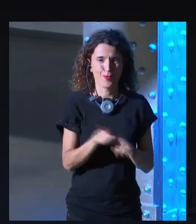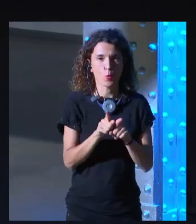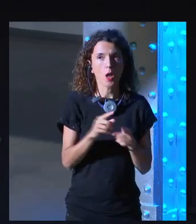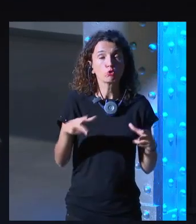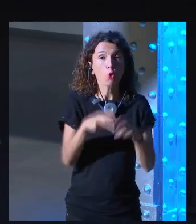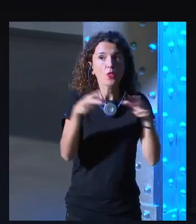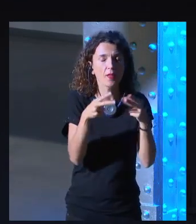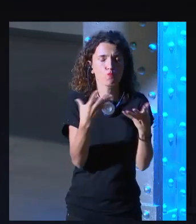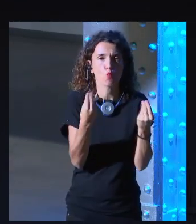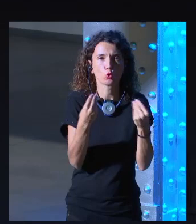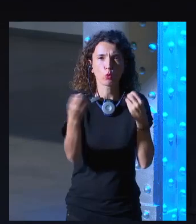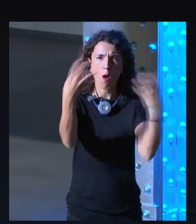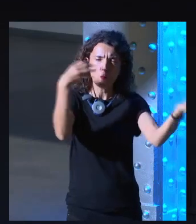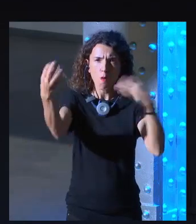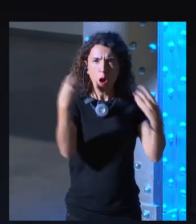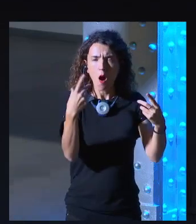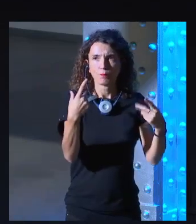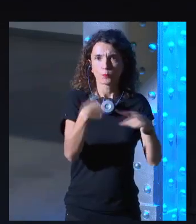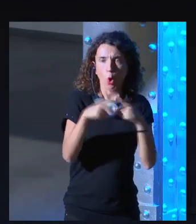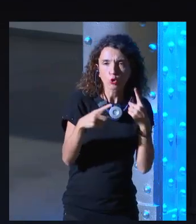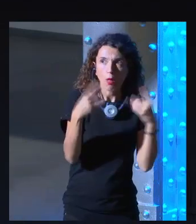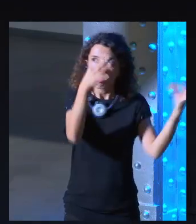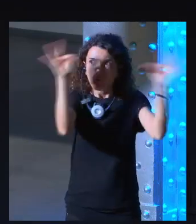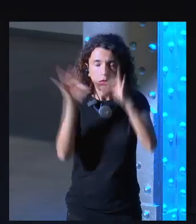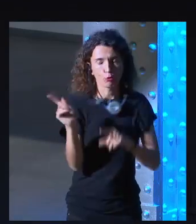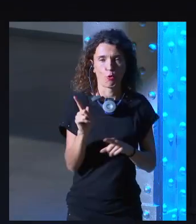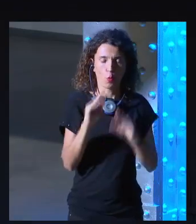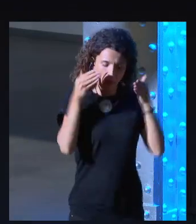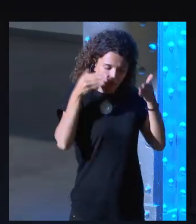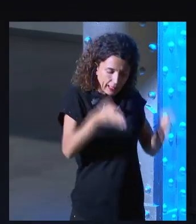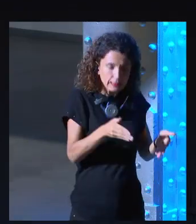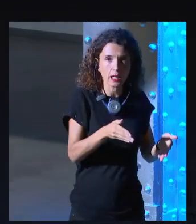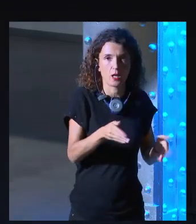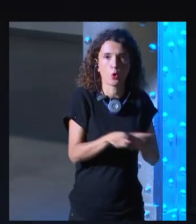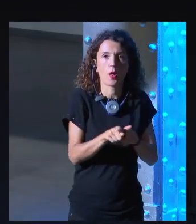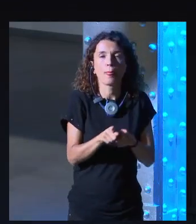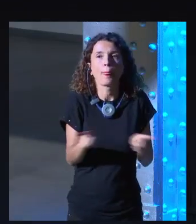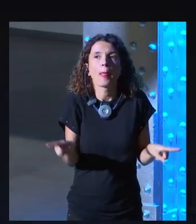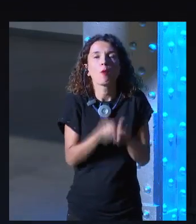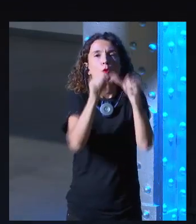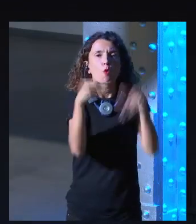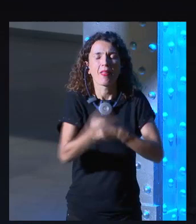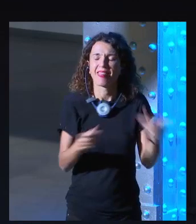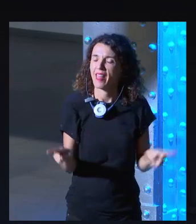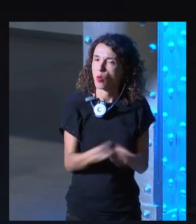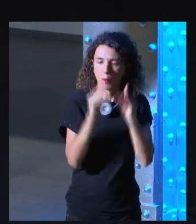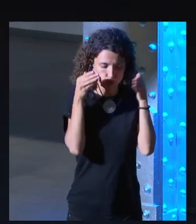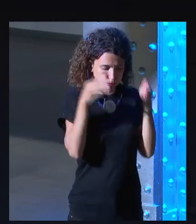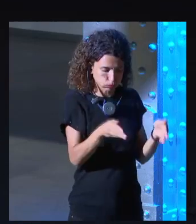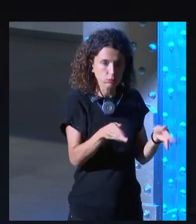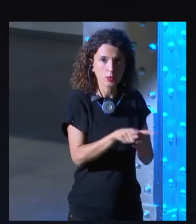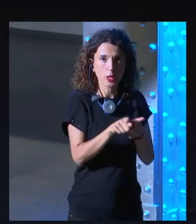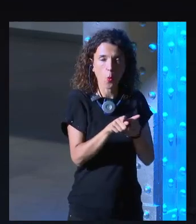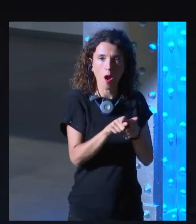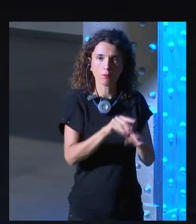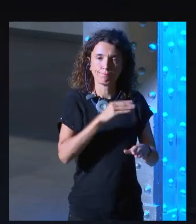to find a way not to be so distracted, however you do it, and then stick with the thing, and see what happens,